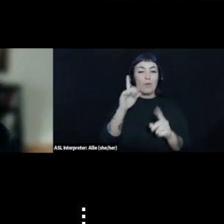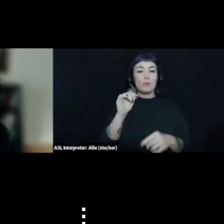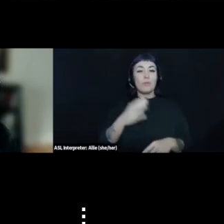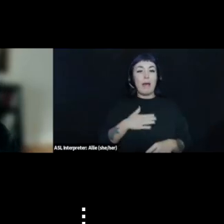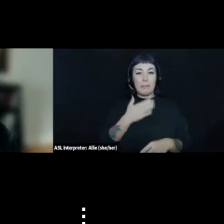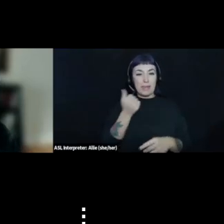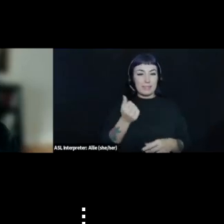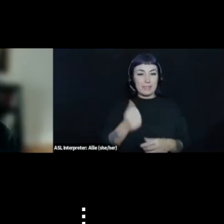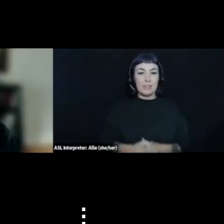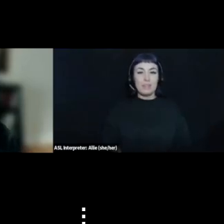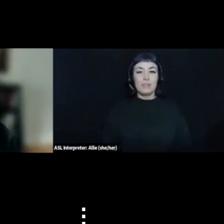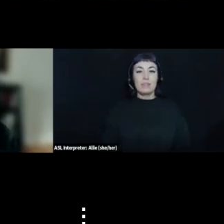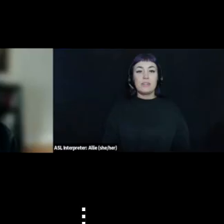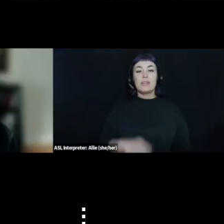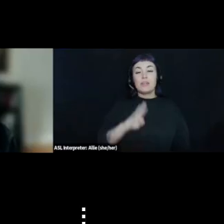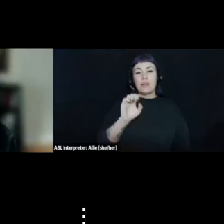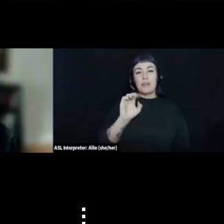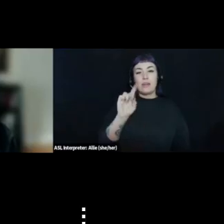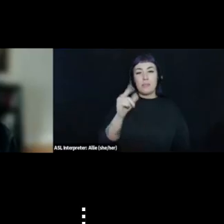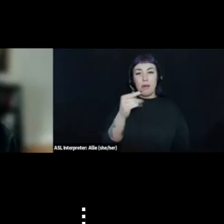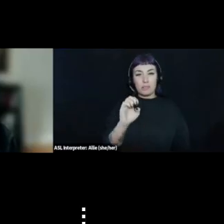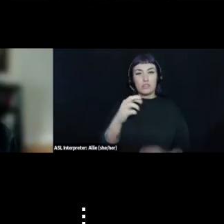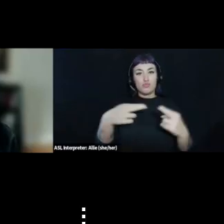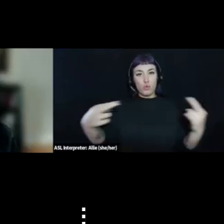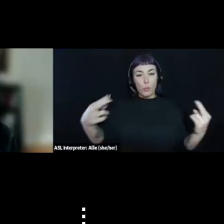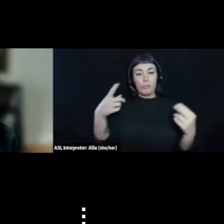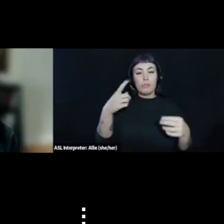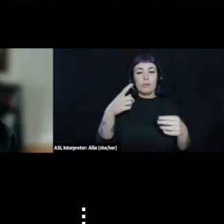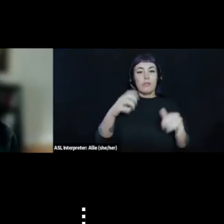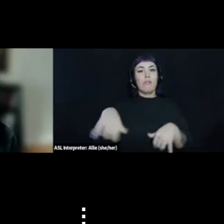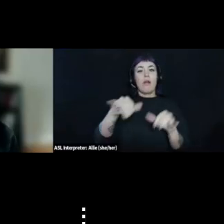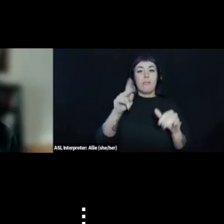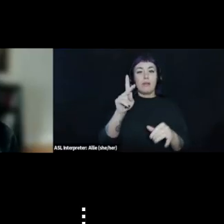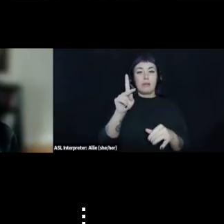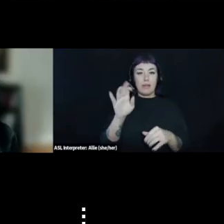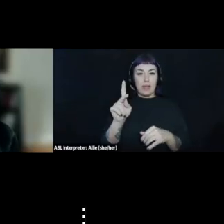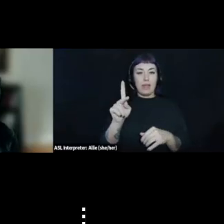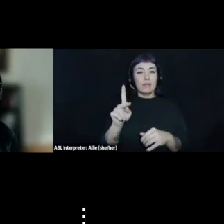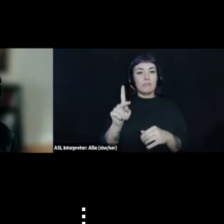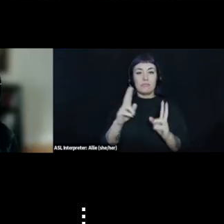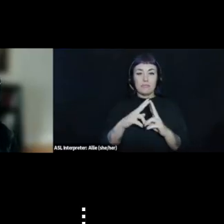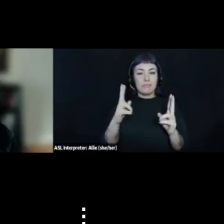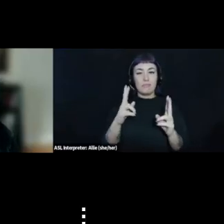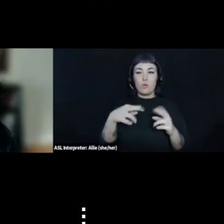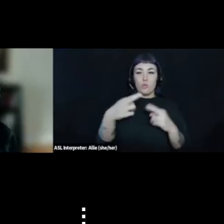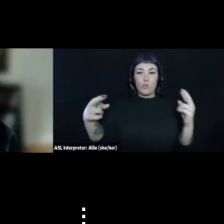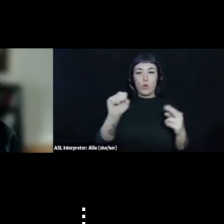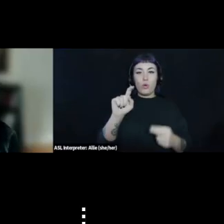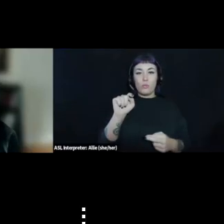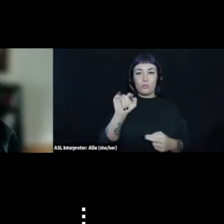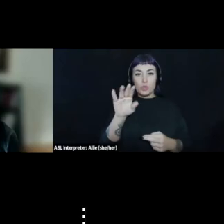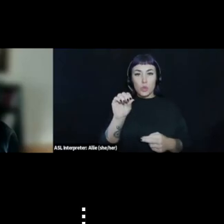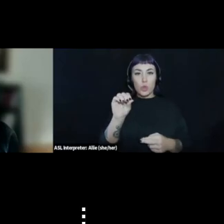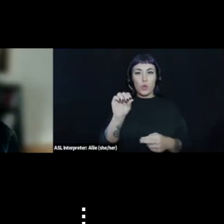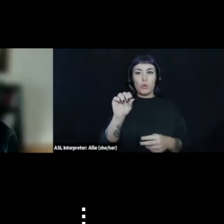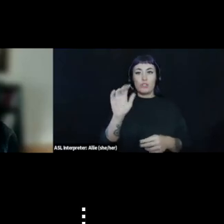best. So bondage and rope is a very, very common kink. There's rope studios everywhere. There's actually